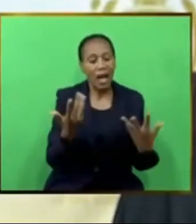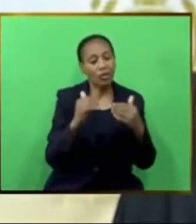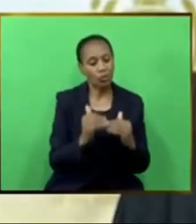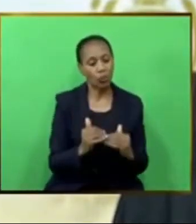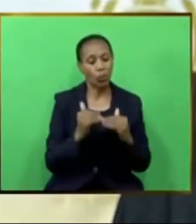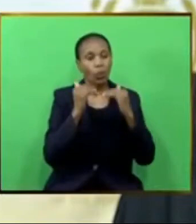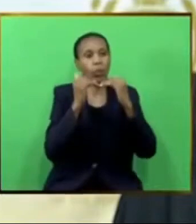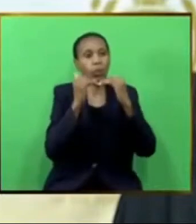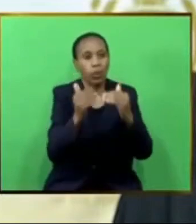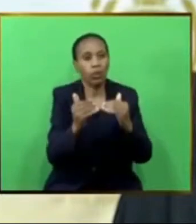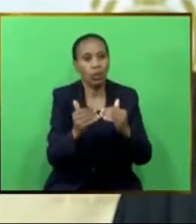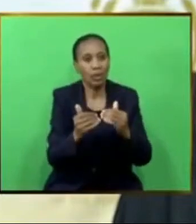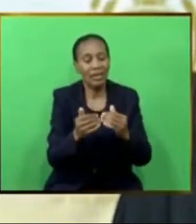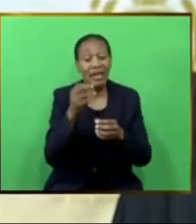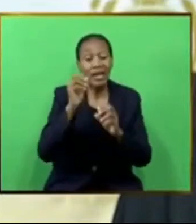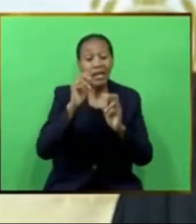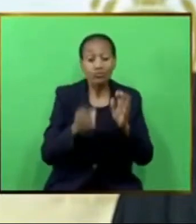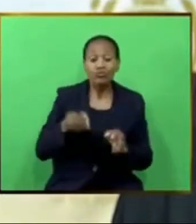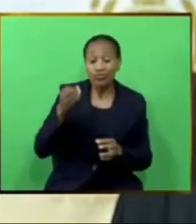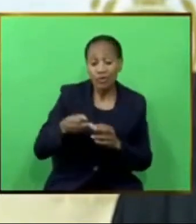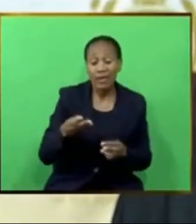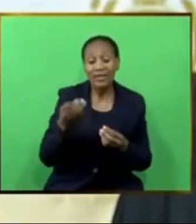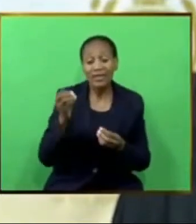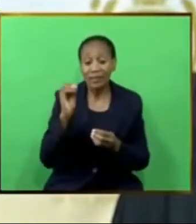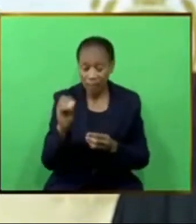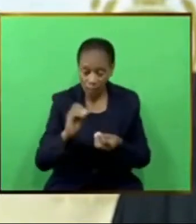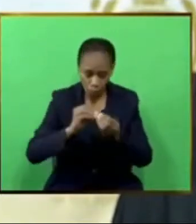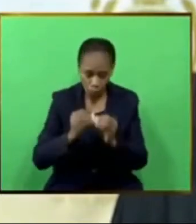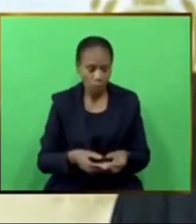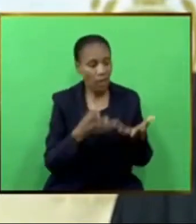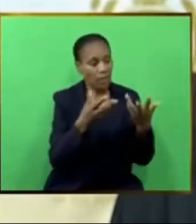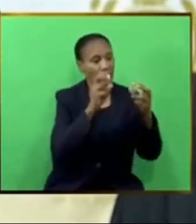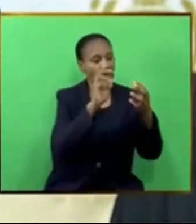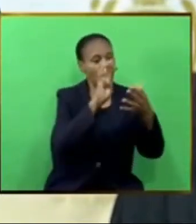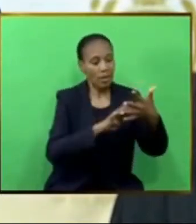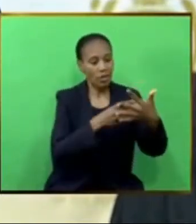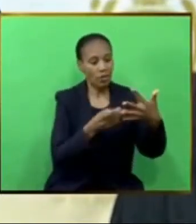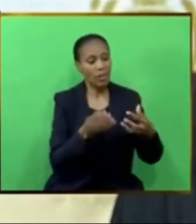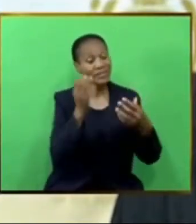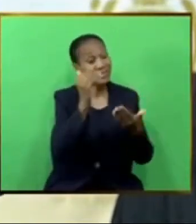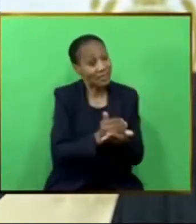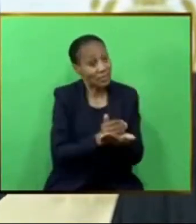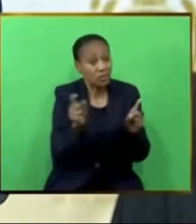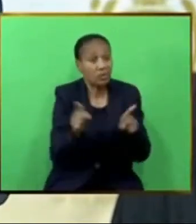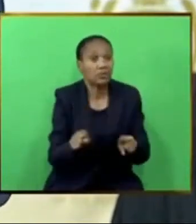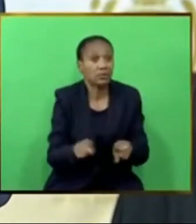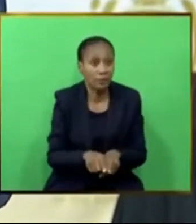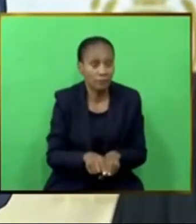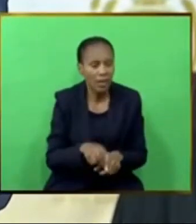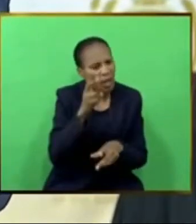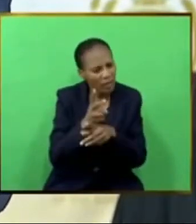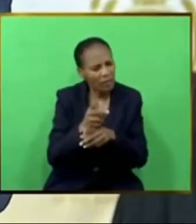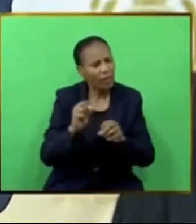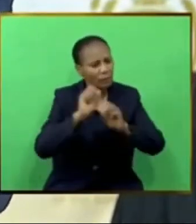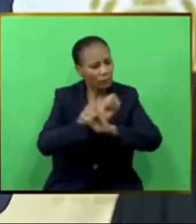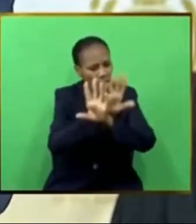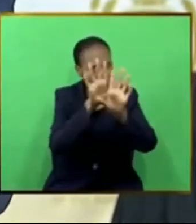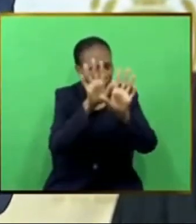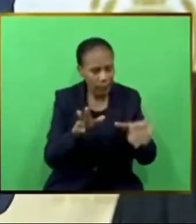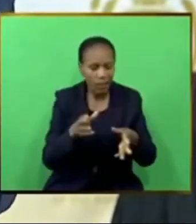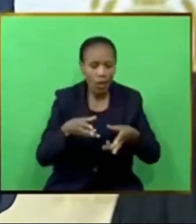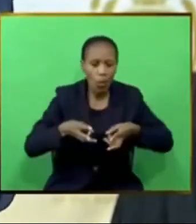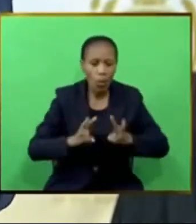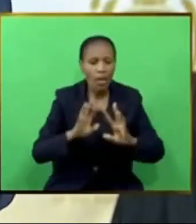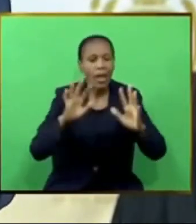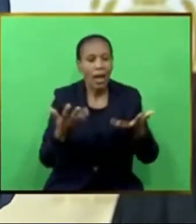equipment, locomotive availability, and network security. It also sets out a clear path for